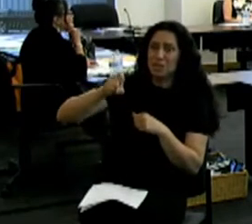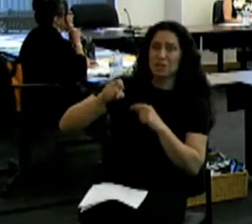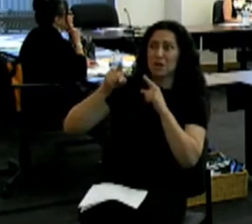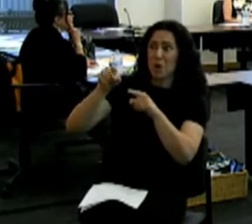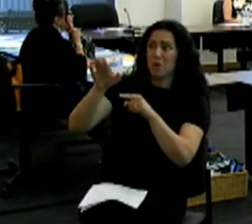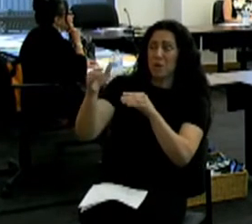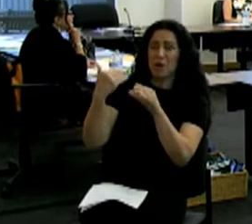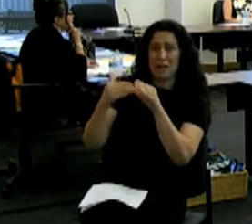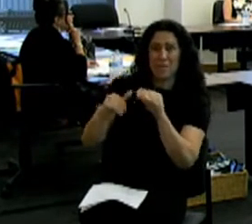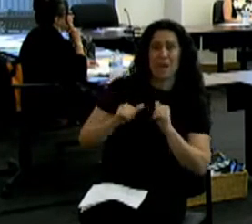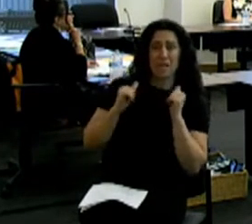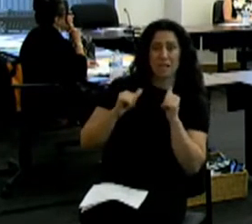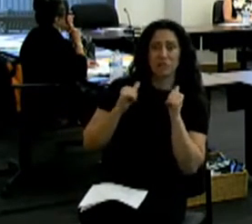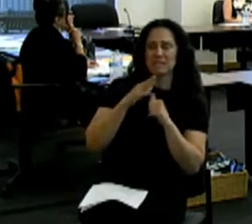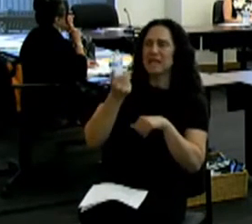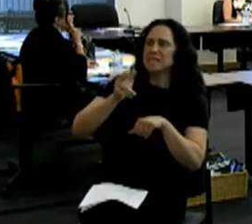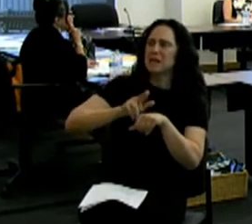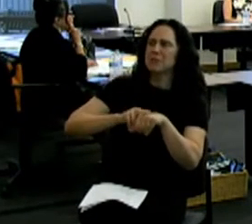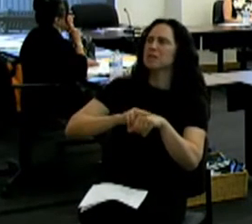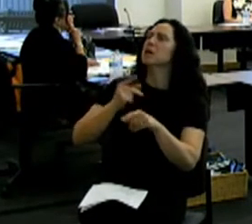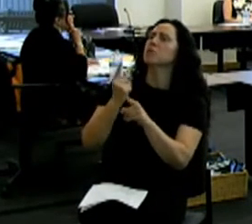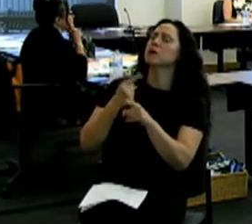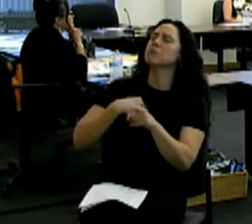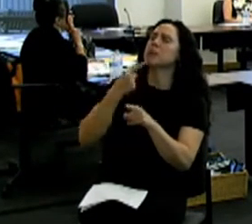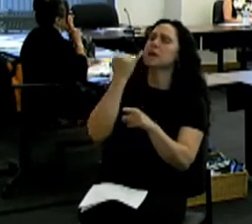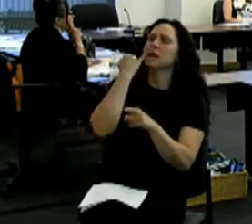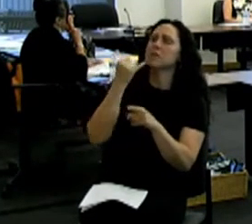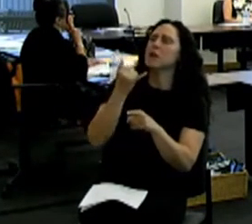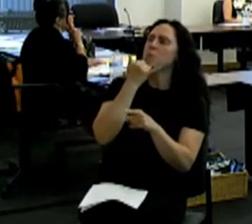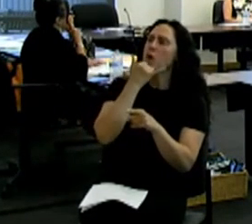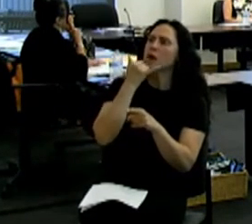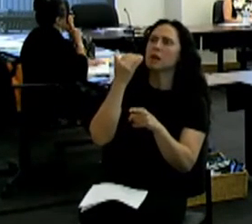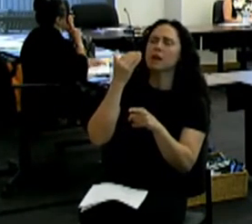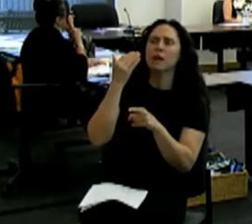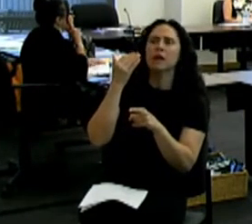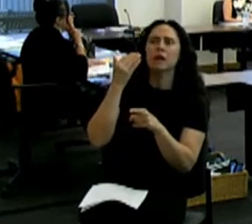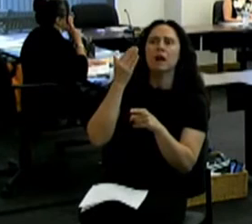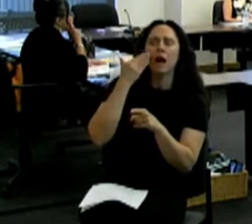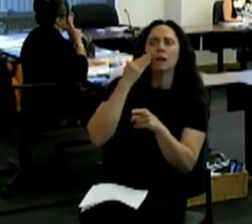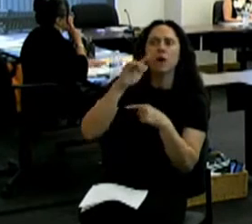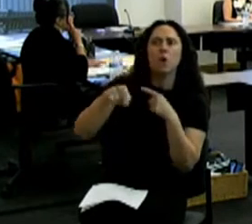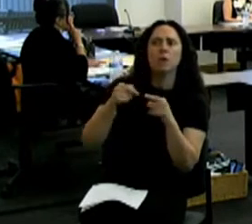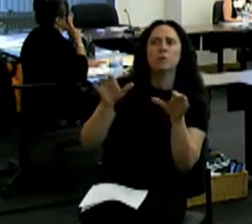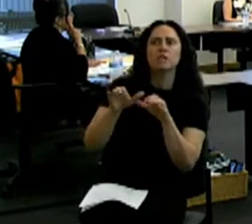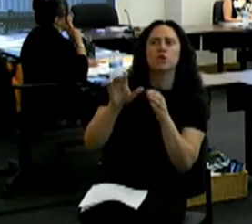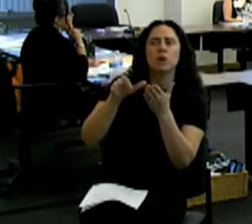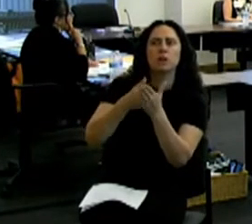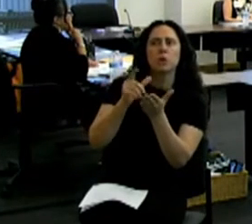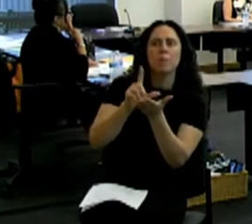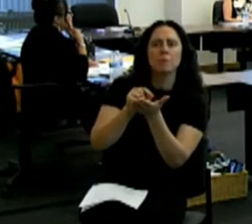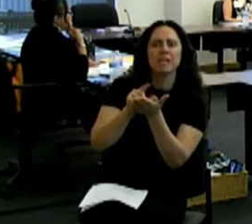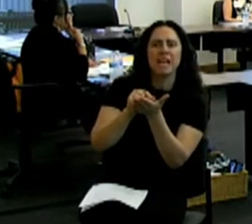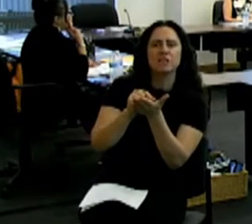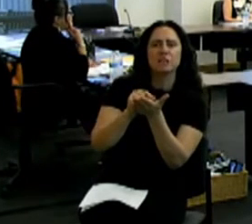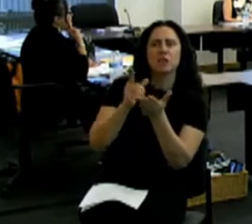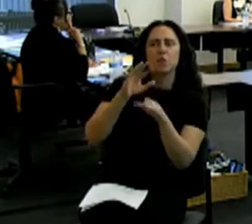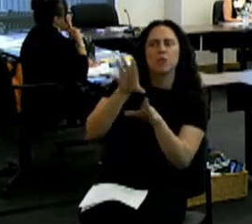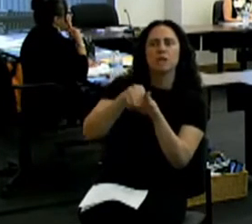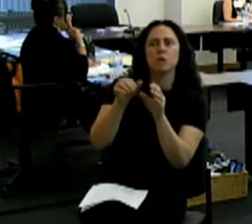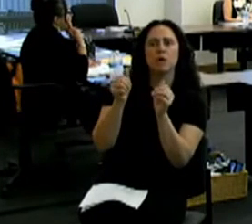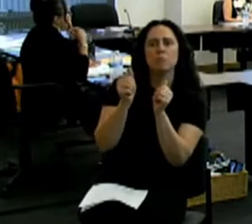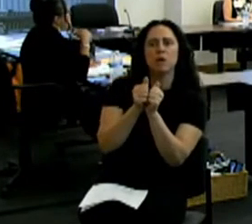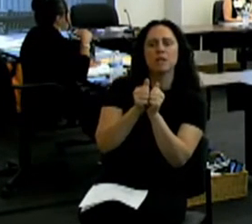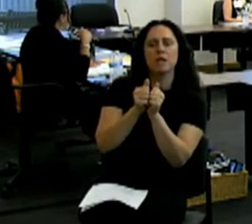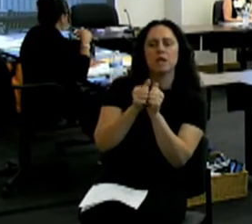should go to your email address, and typically, correct me if I'm wrong, I know whenever we've had a new publication, we include those in the board packet that